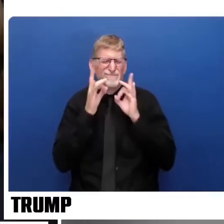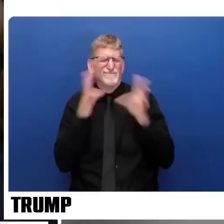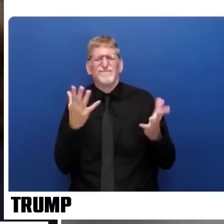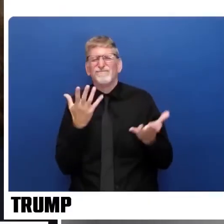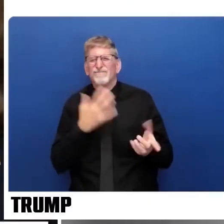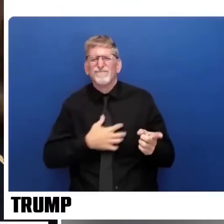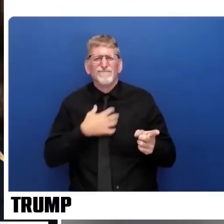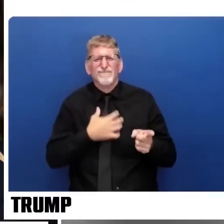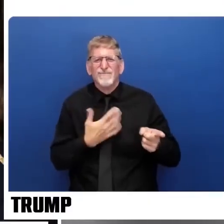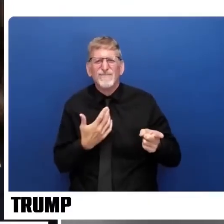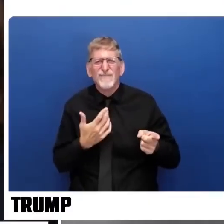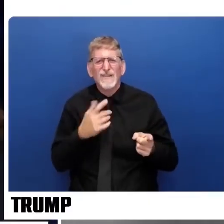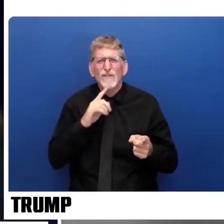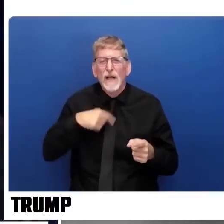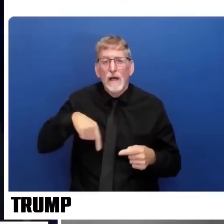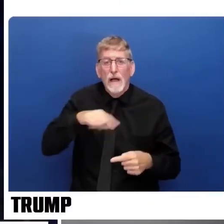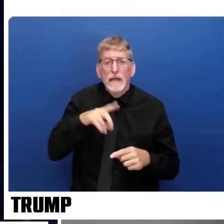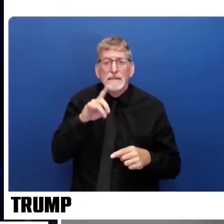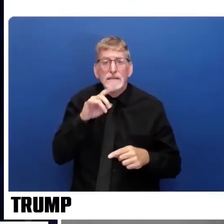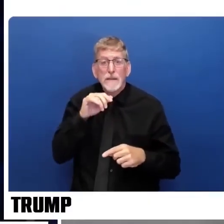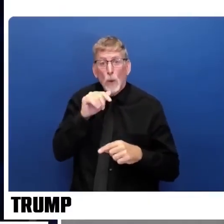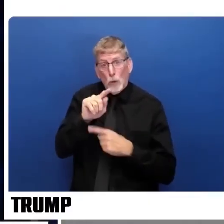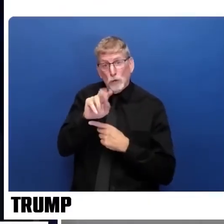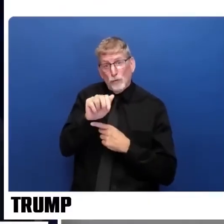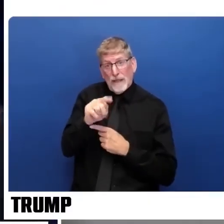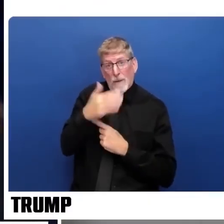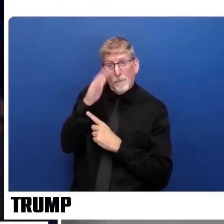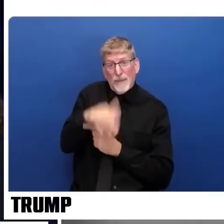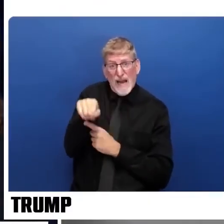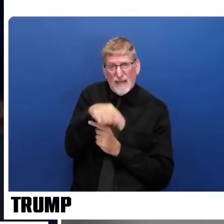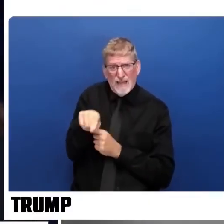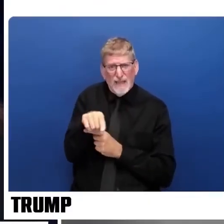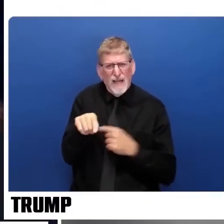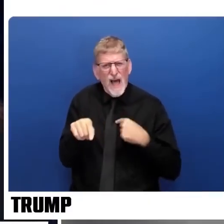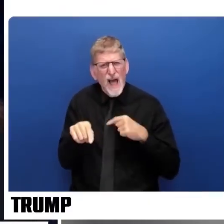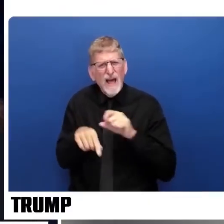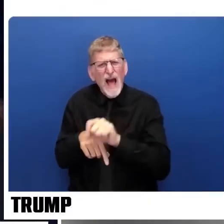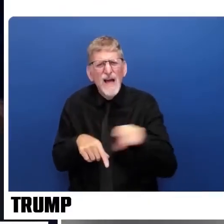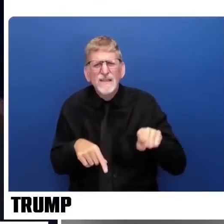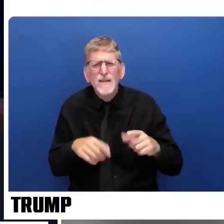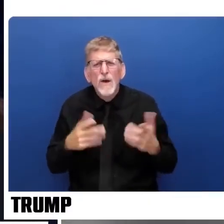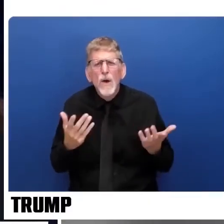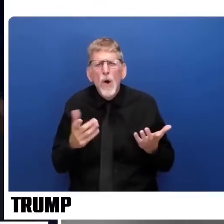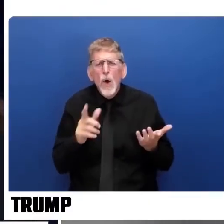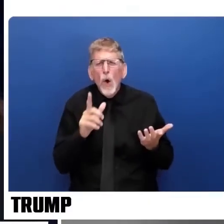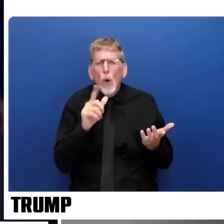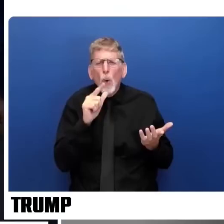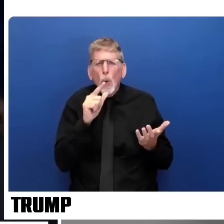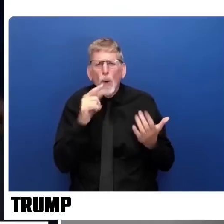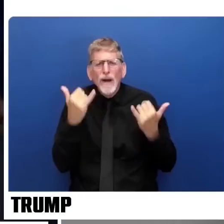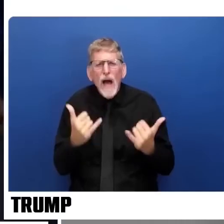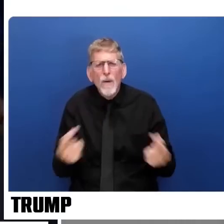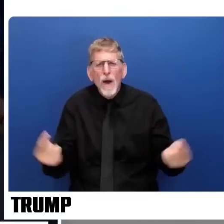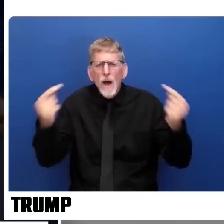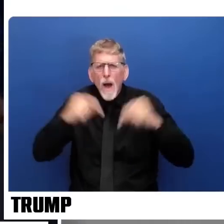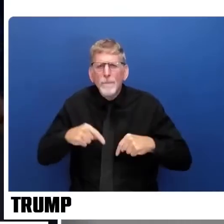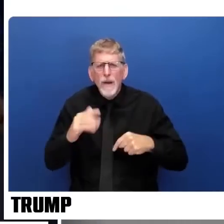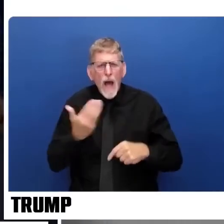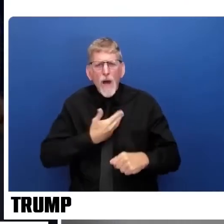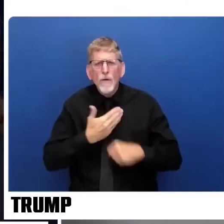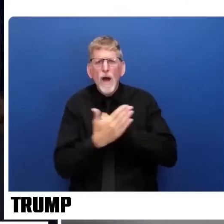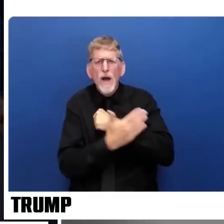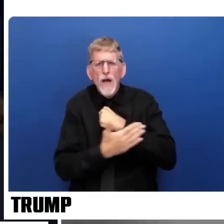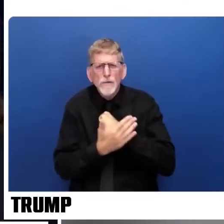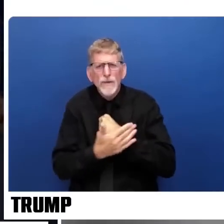been treated so badly. I ask, what about all the people that are pouring into our country and killing people that she allowed to pour in? She was the border